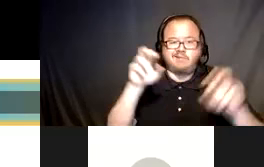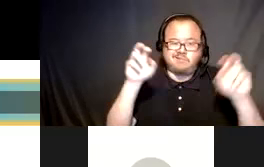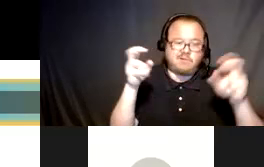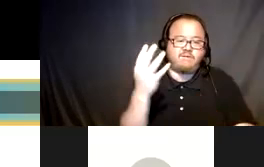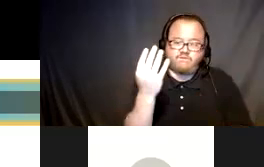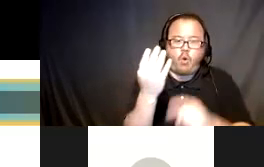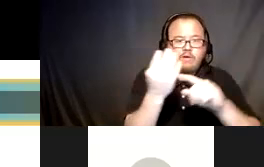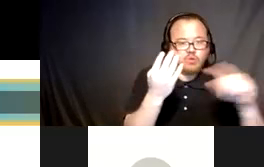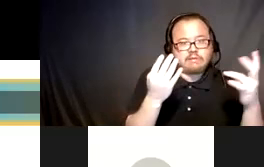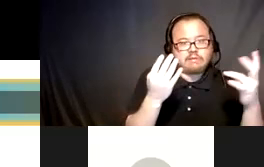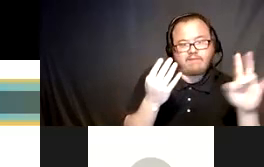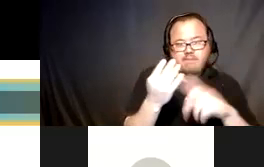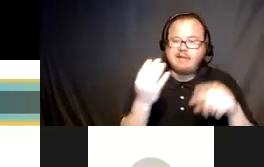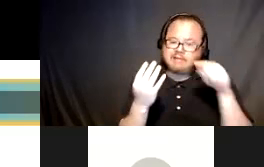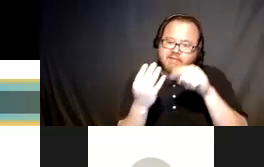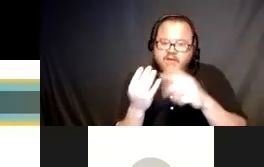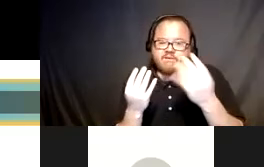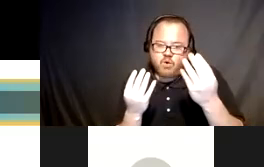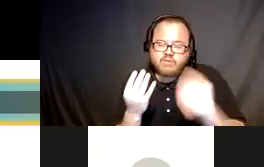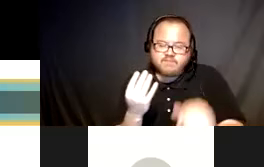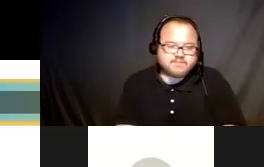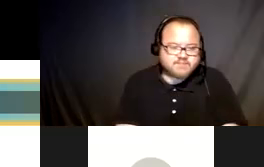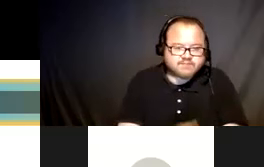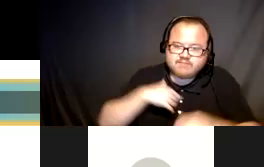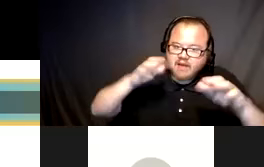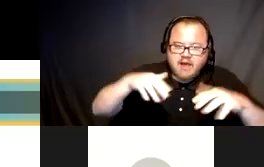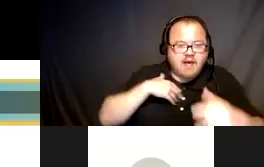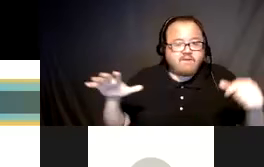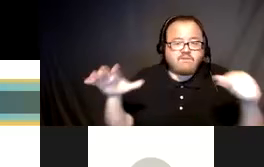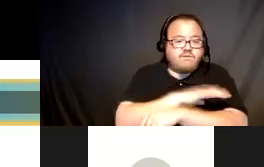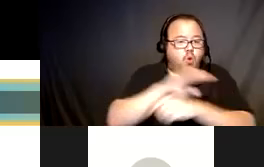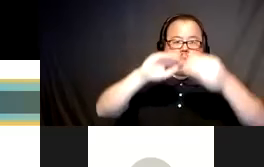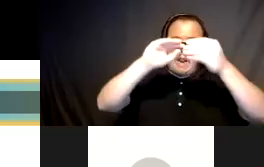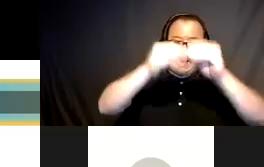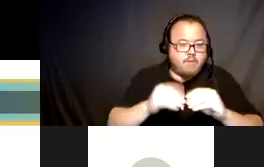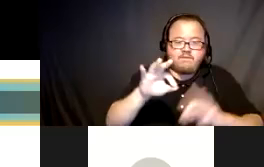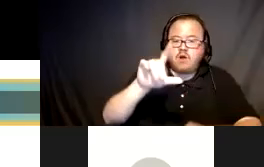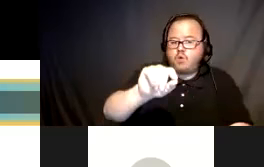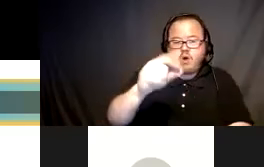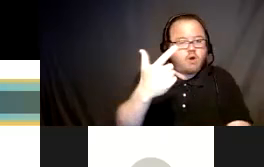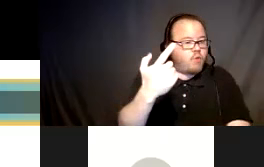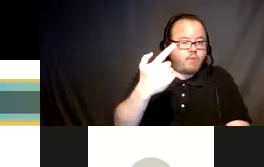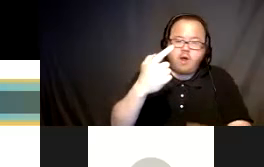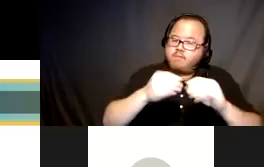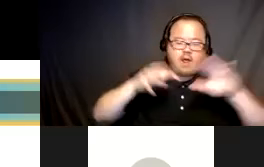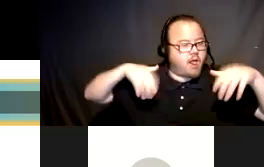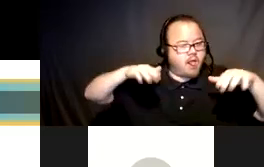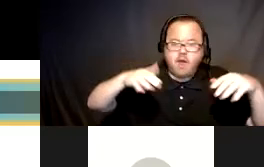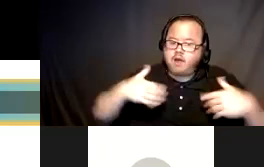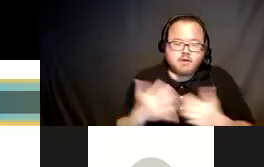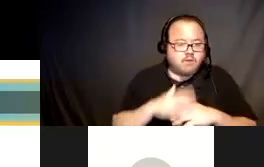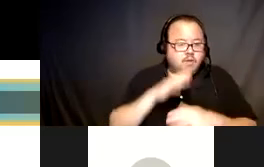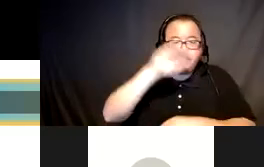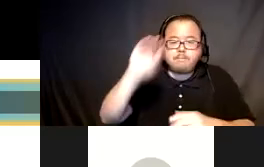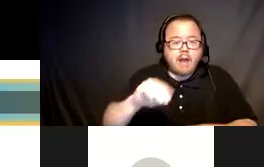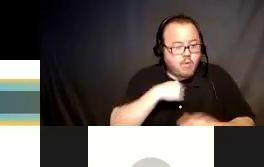to 17-year-olds. We do not yet have a complete set of 2021 data. So these percentages that we're